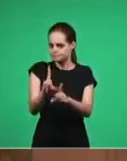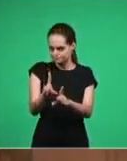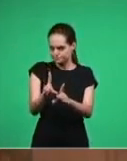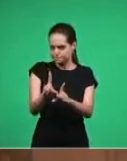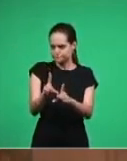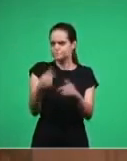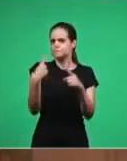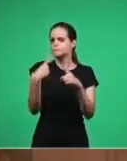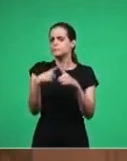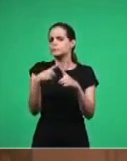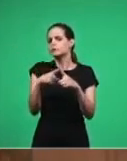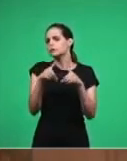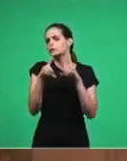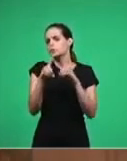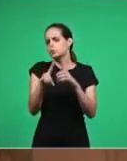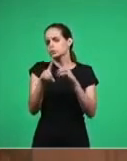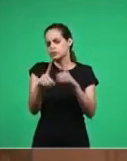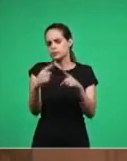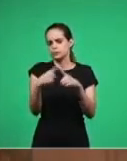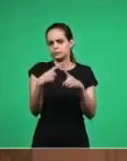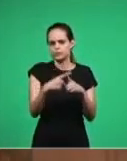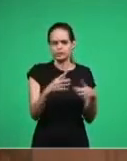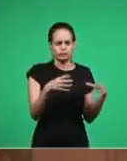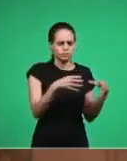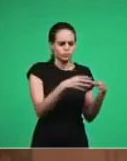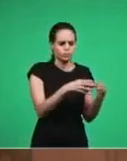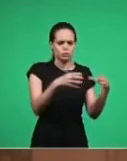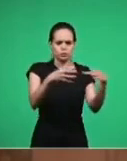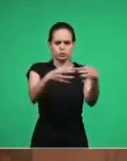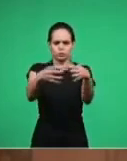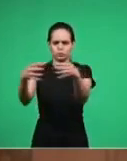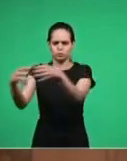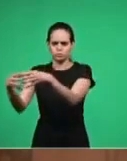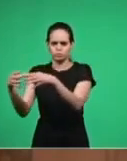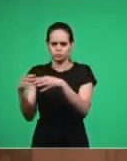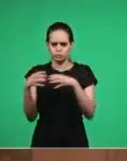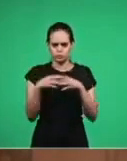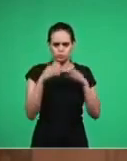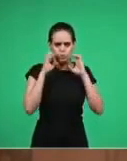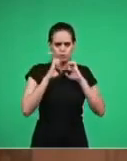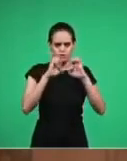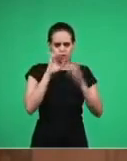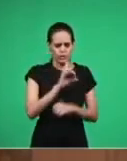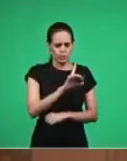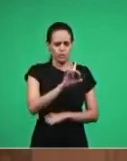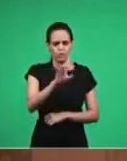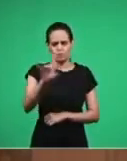with doctrine. And every religious group, there is